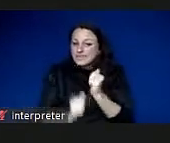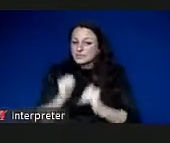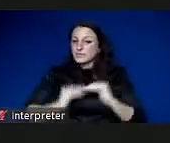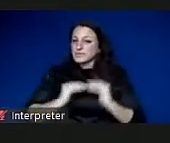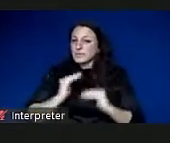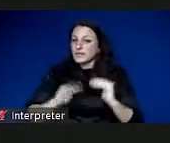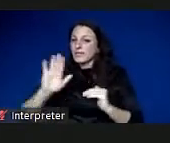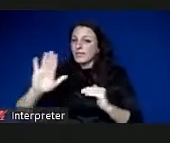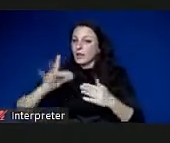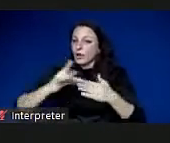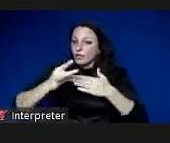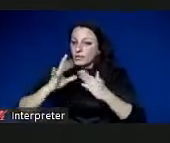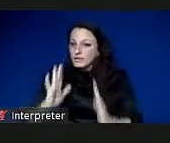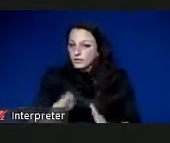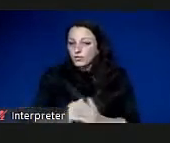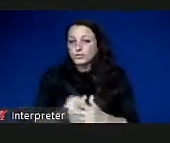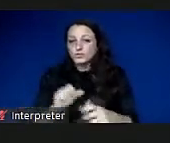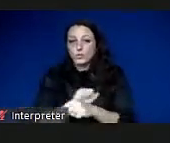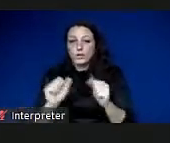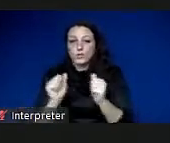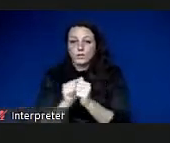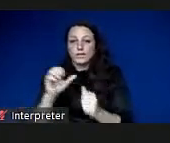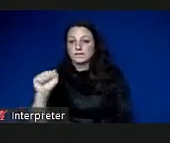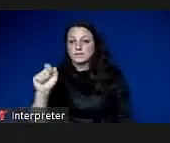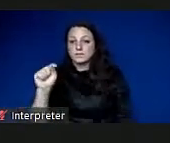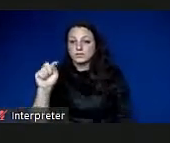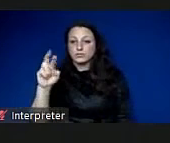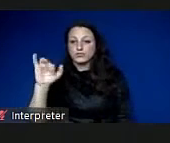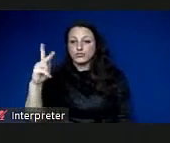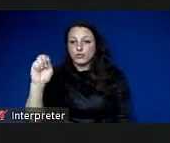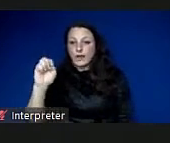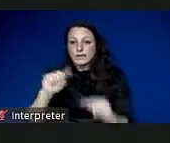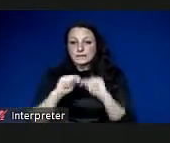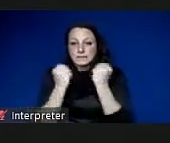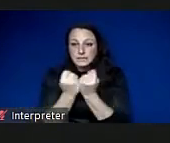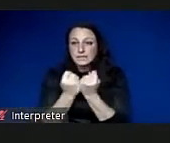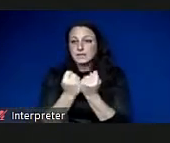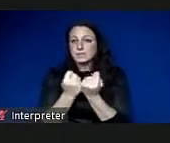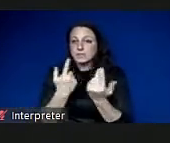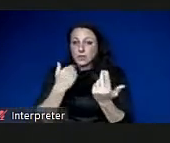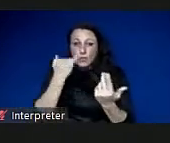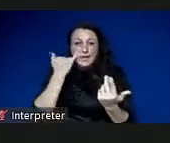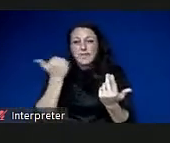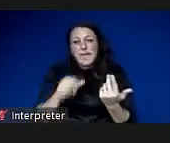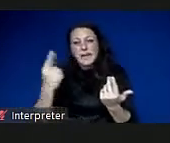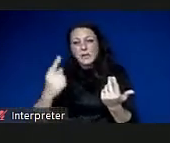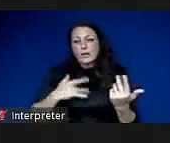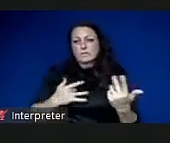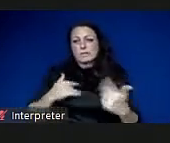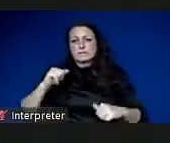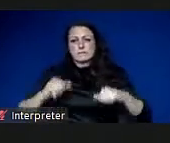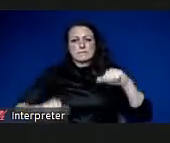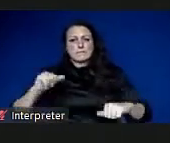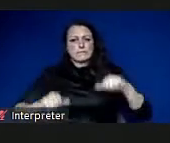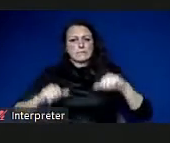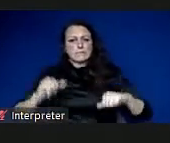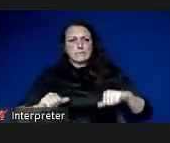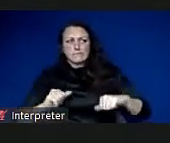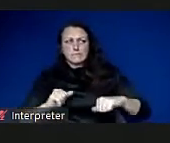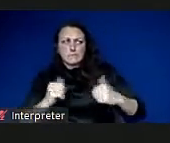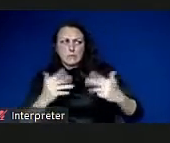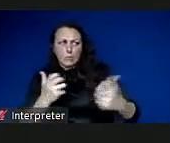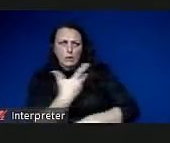with the strike team to ensure that, any hesitancy issues in staff are addressed,